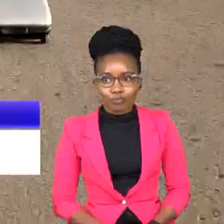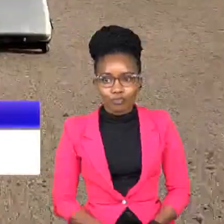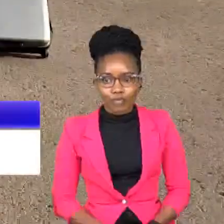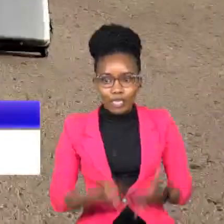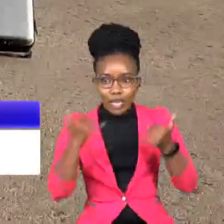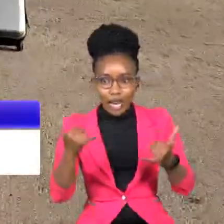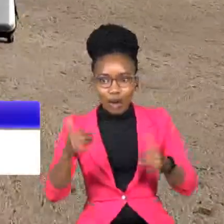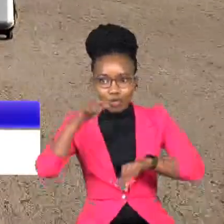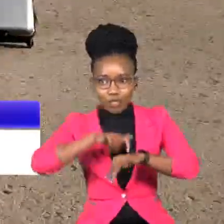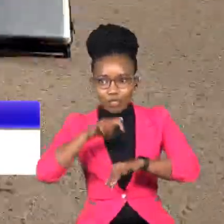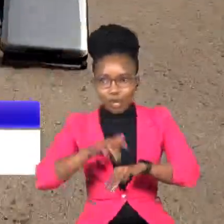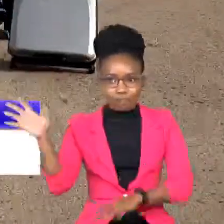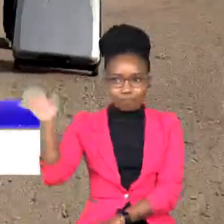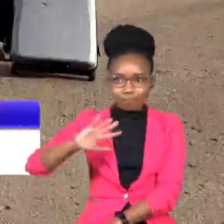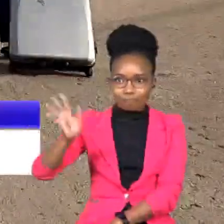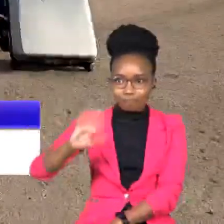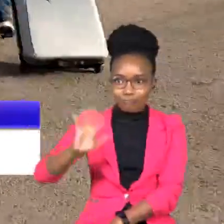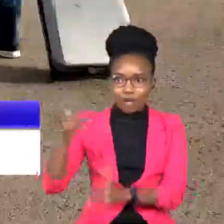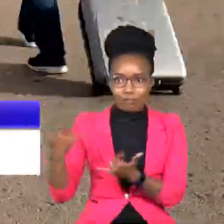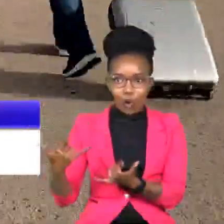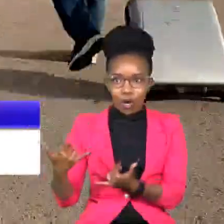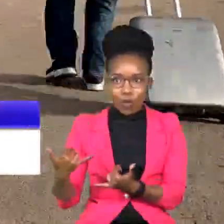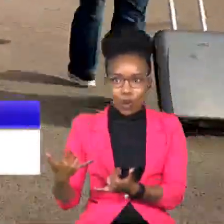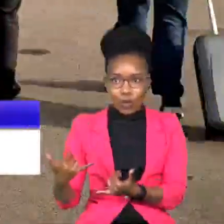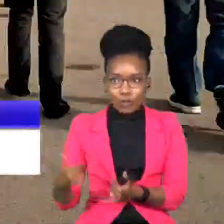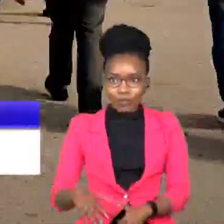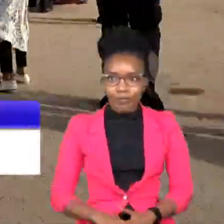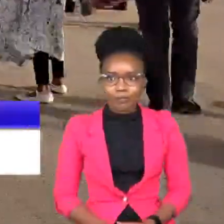Time for us to say bye-bye for now.